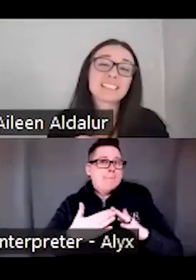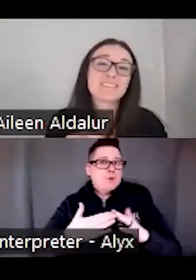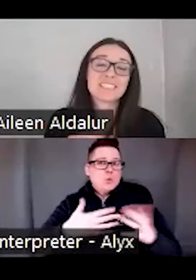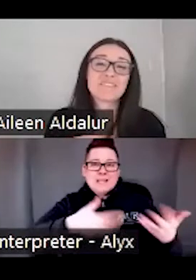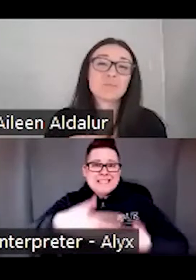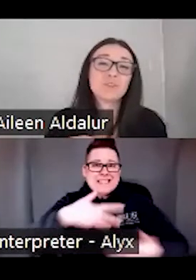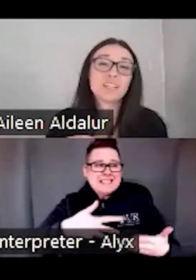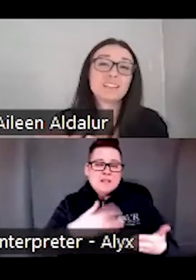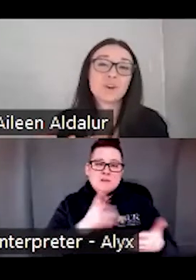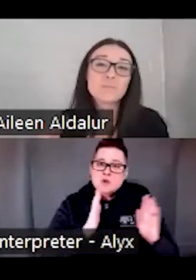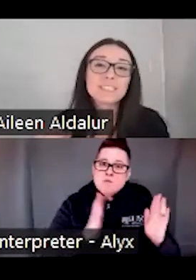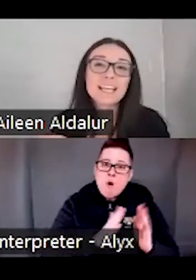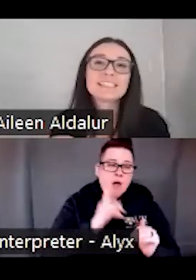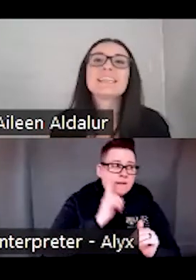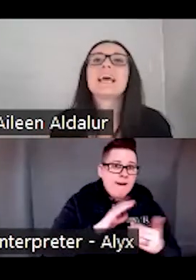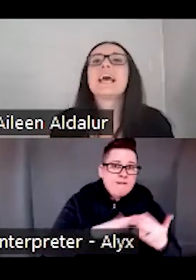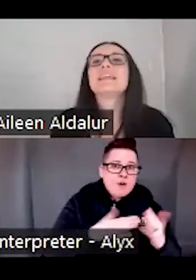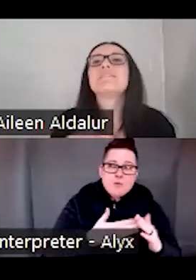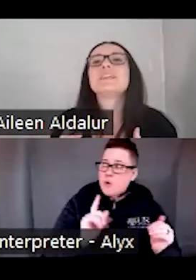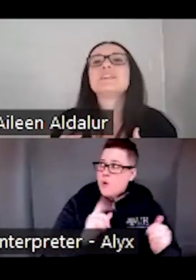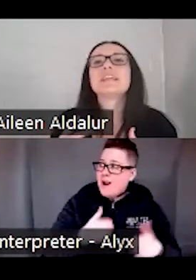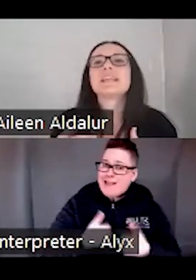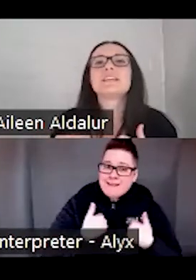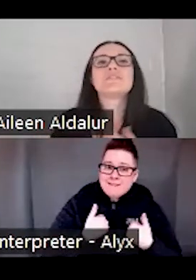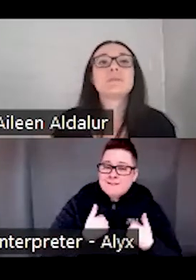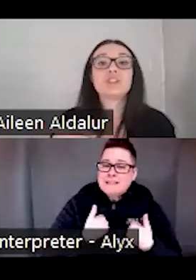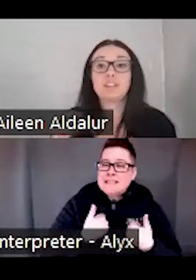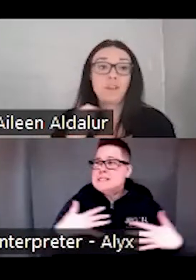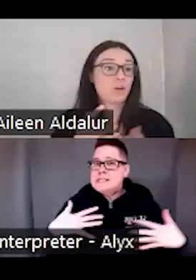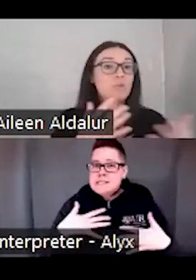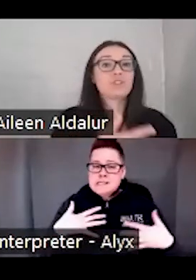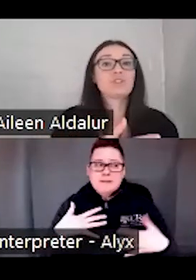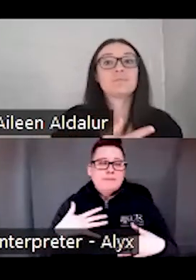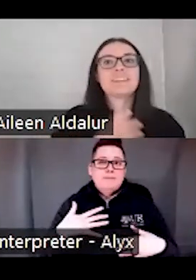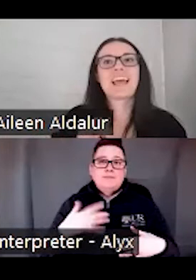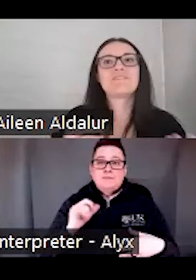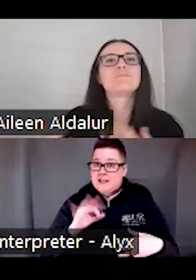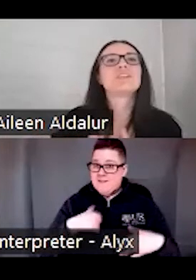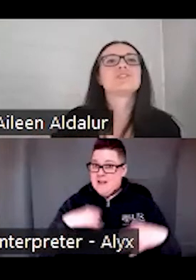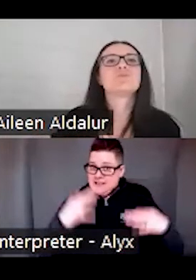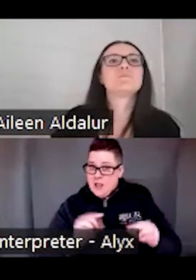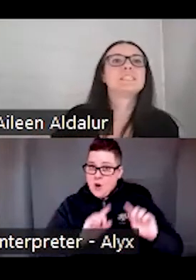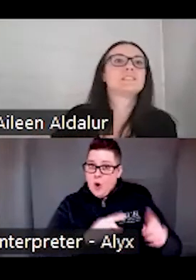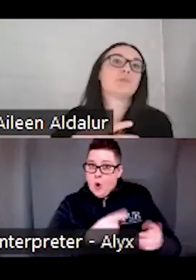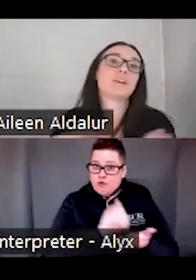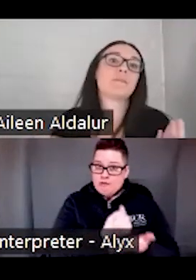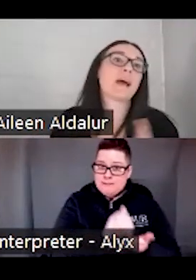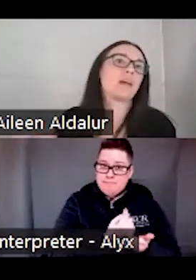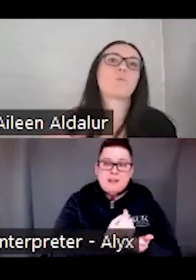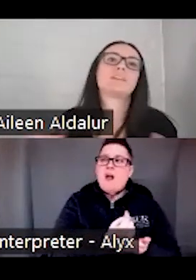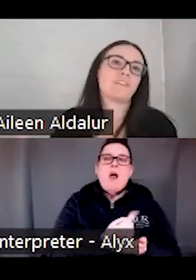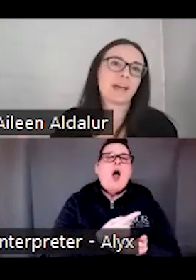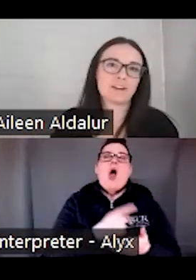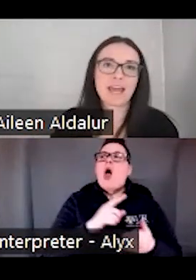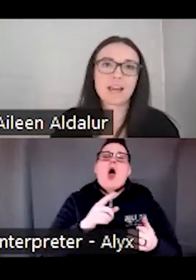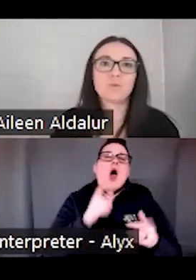small size of the deaf community in their home states, they feared that the information, if they were to go to treatment, that information would be spread around